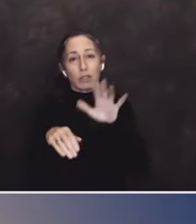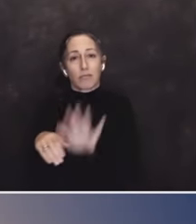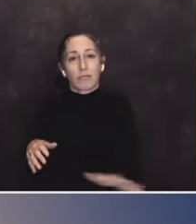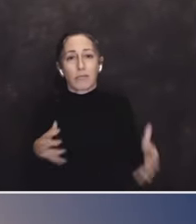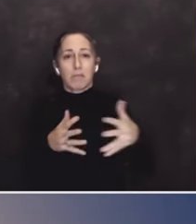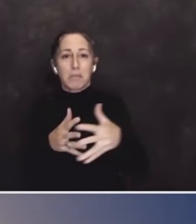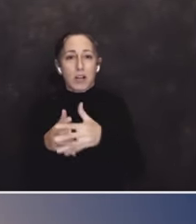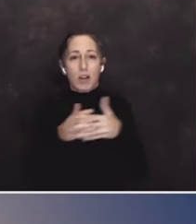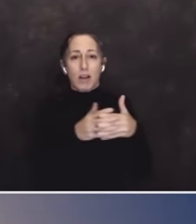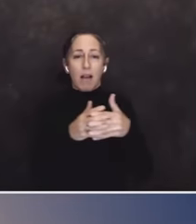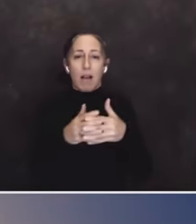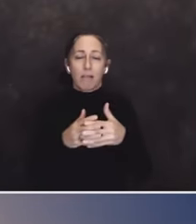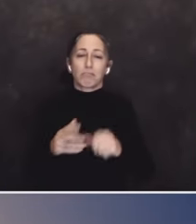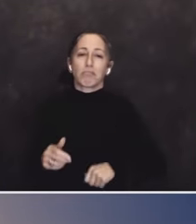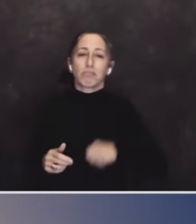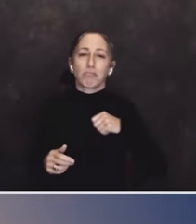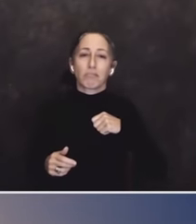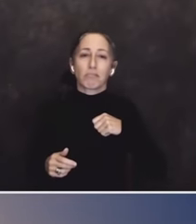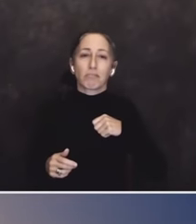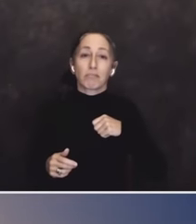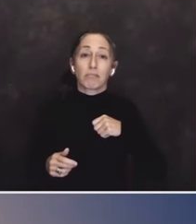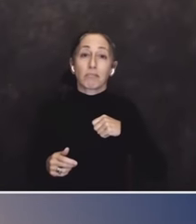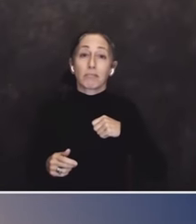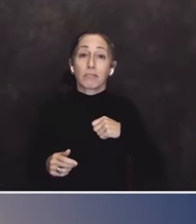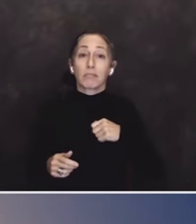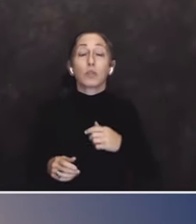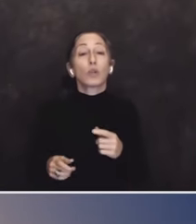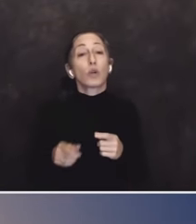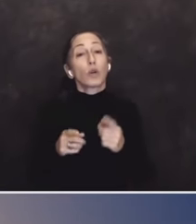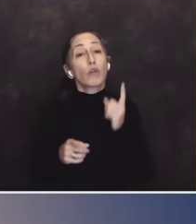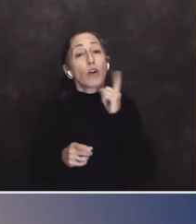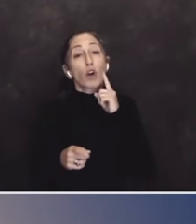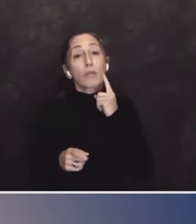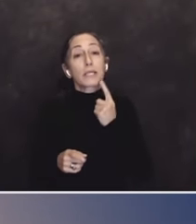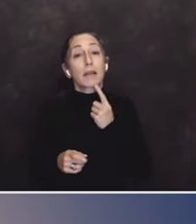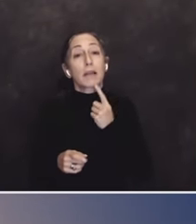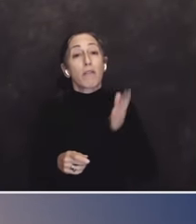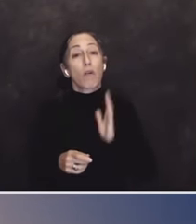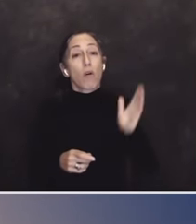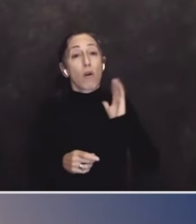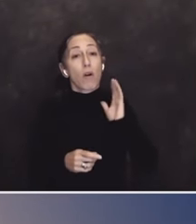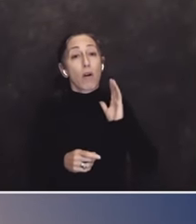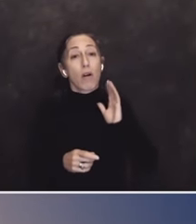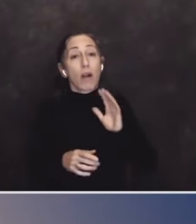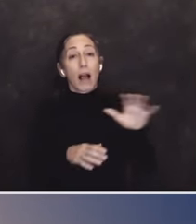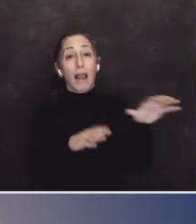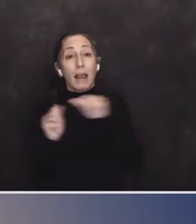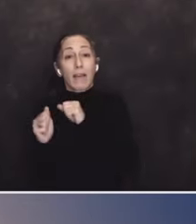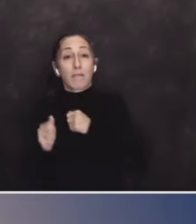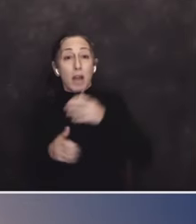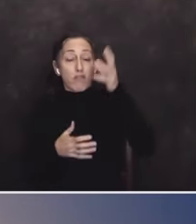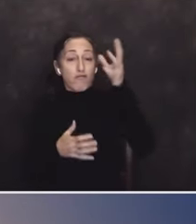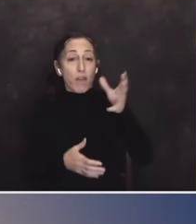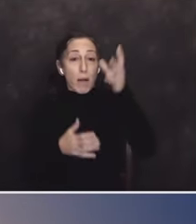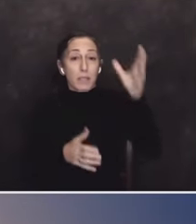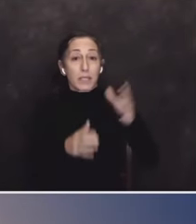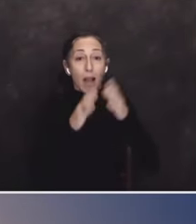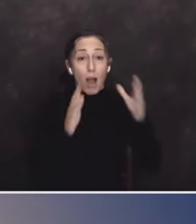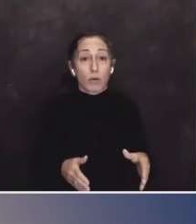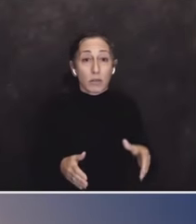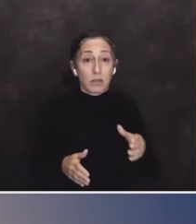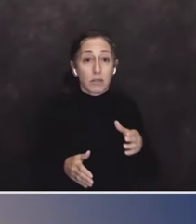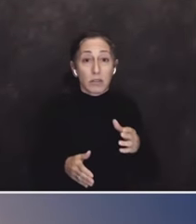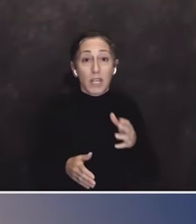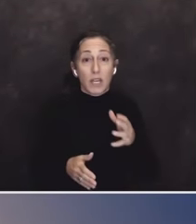folks, you heard me say it before. Every time I walk out of my grandpa's house, up in Scranton, he'd yell, Joey, keep the